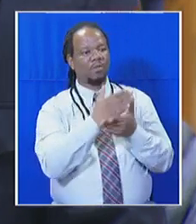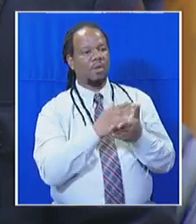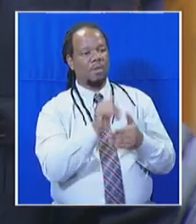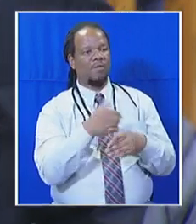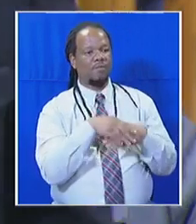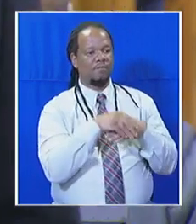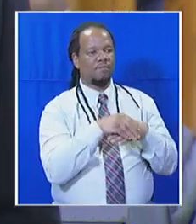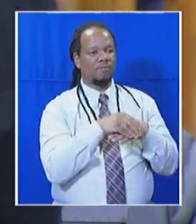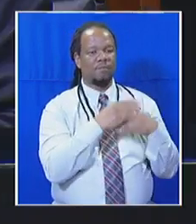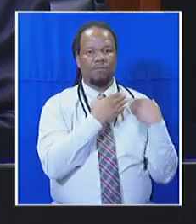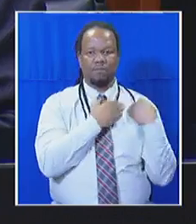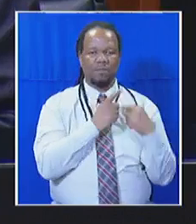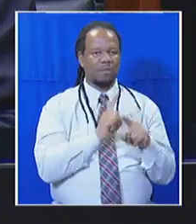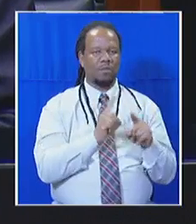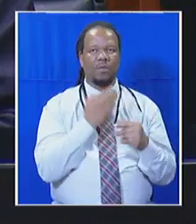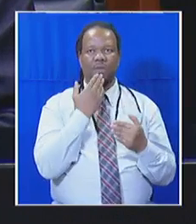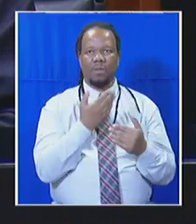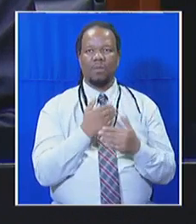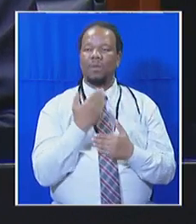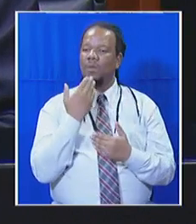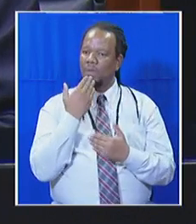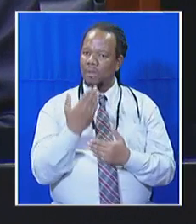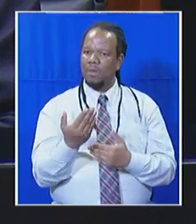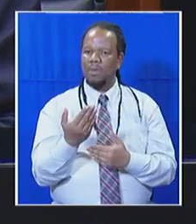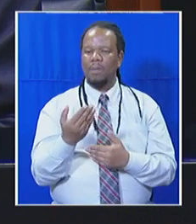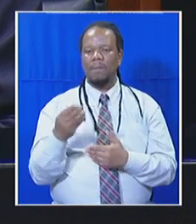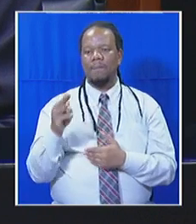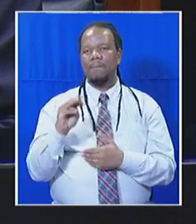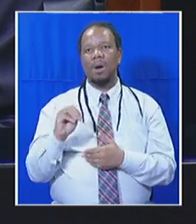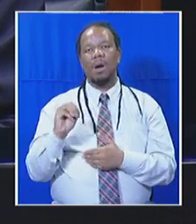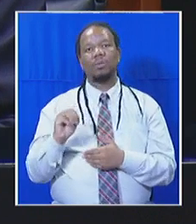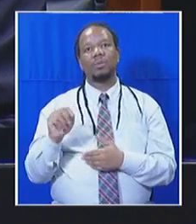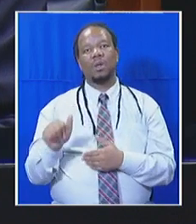much. Thank you. Honorable Makause.